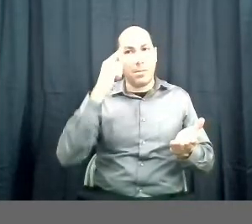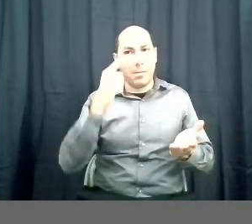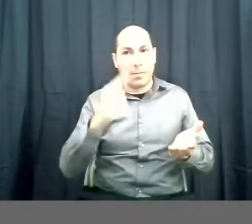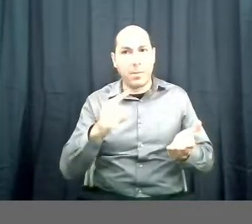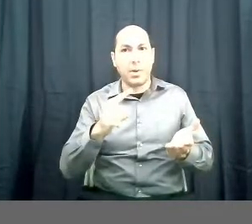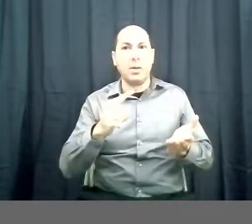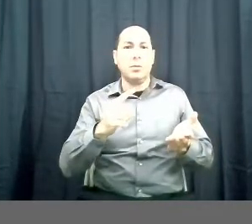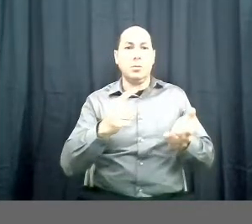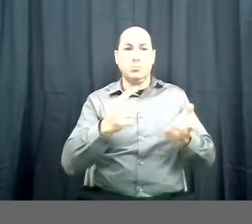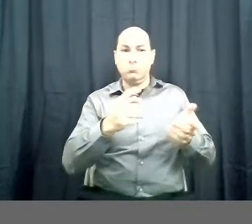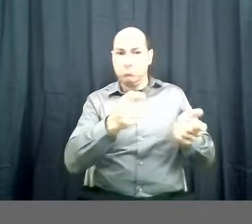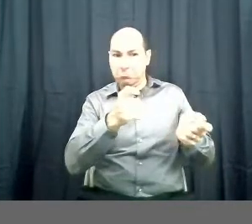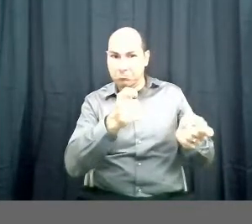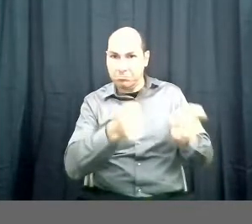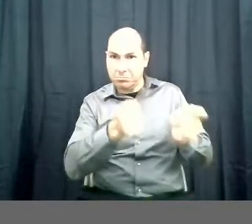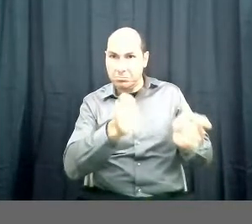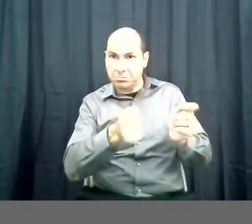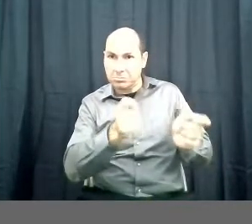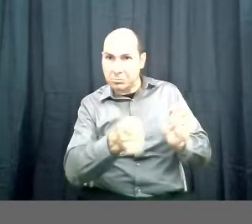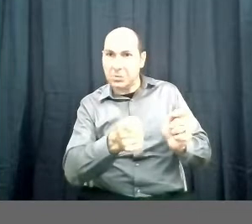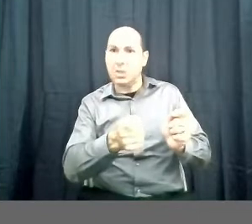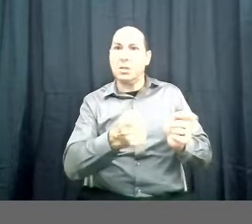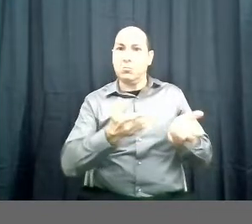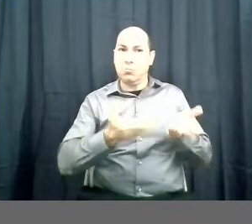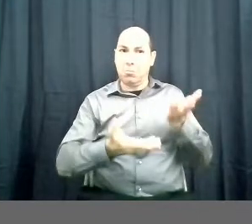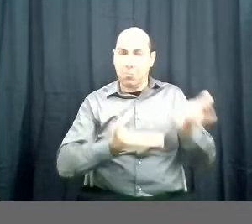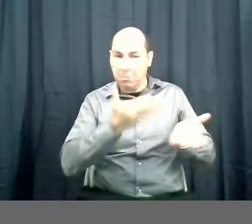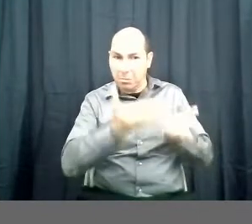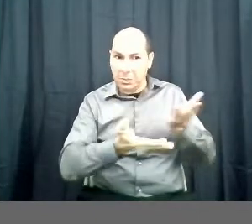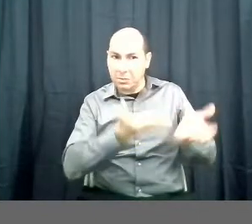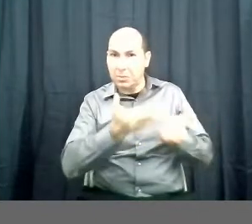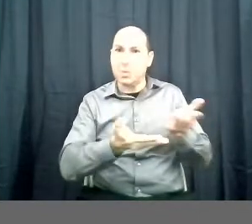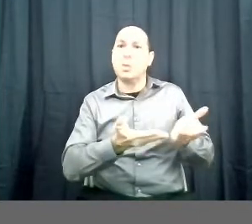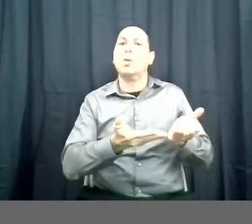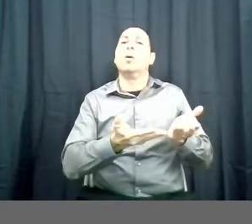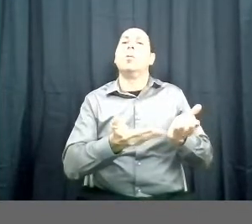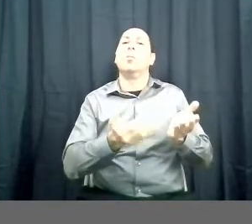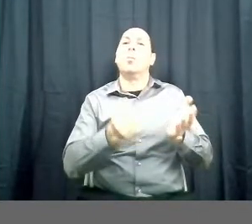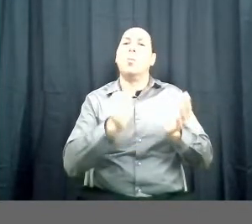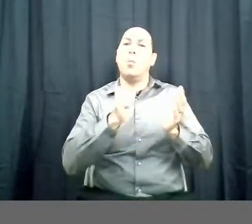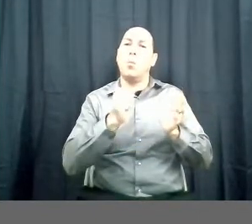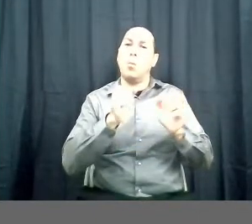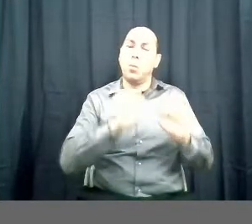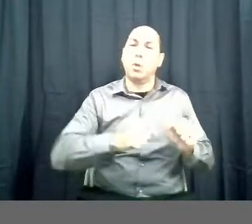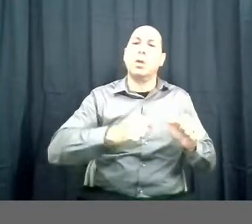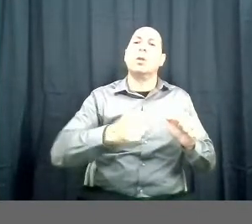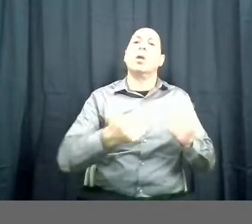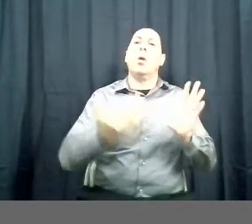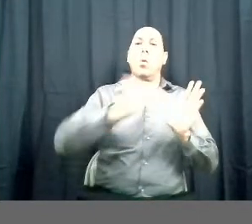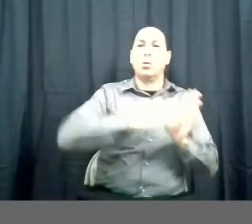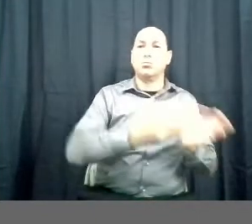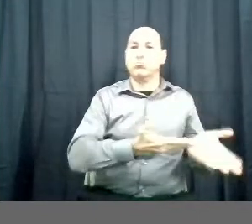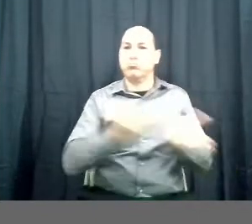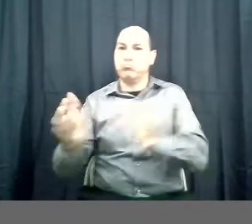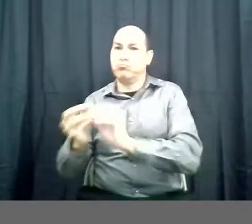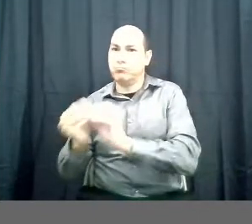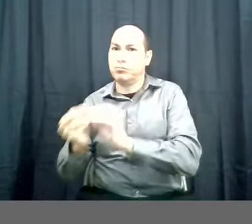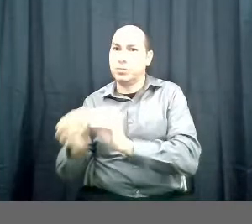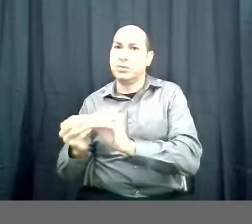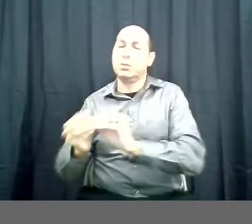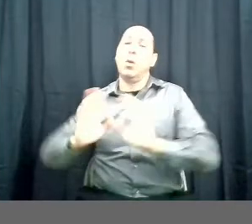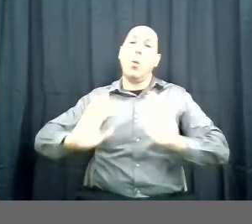changes to the proposals. So you will have a second bite at the apple. Or if the determination is after good